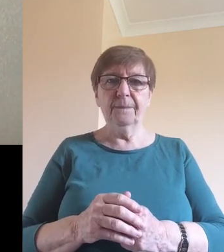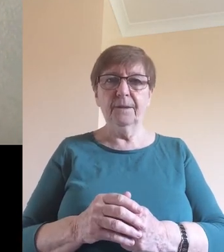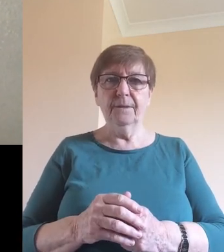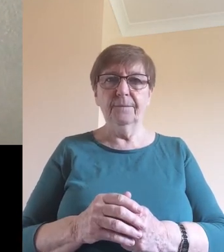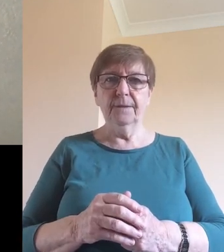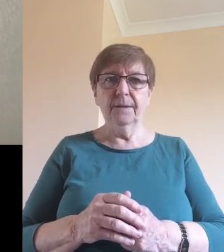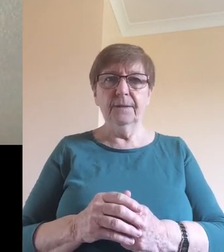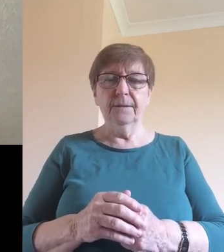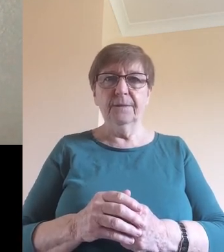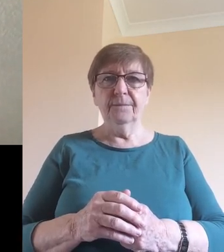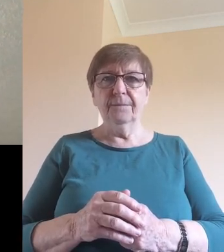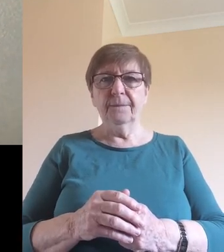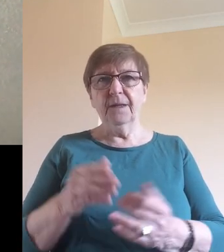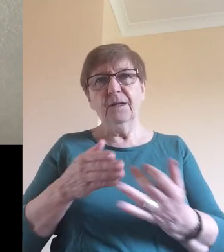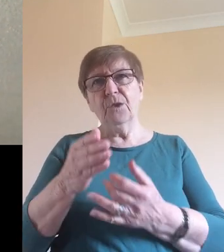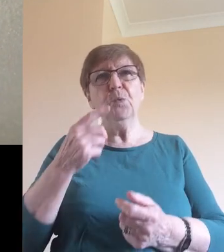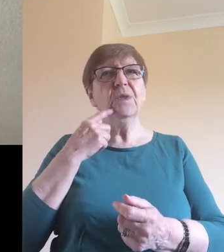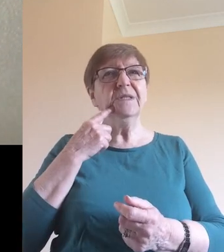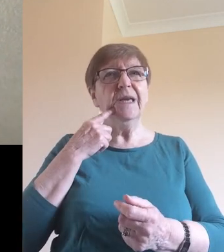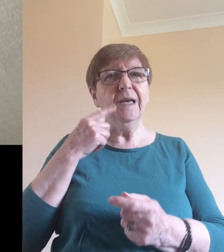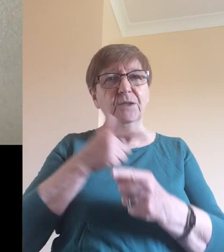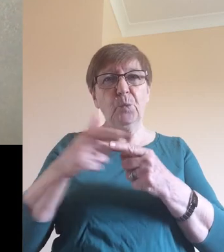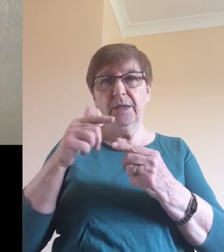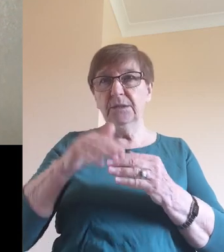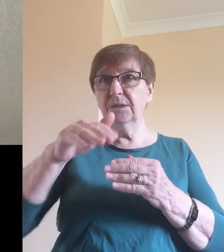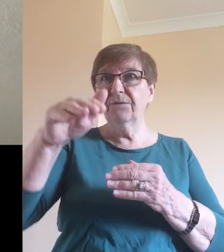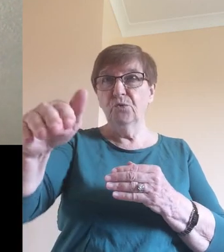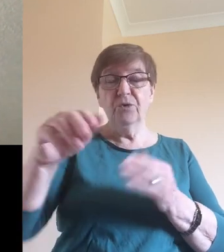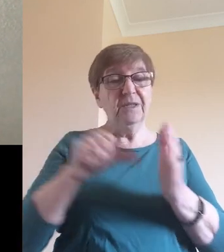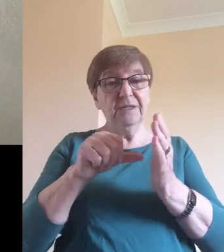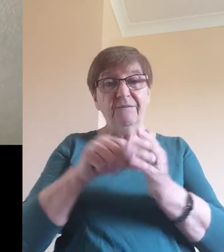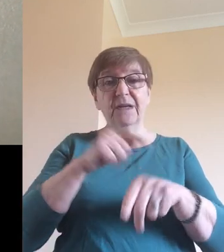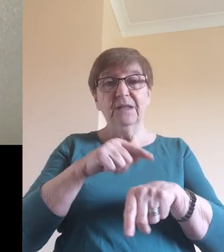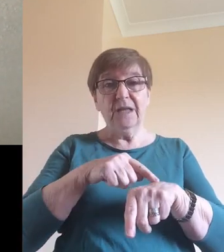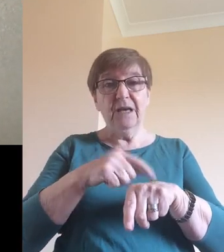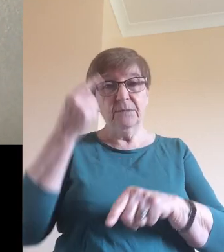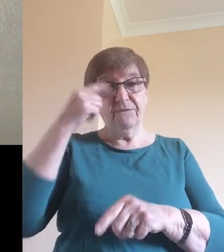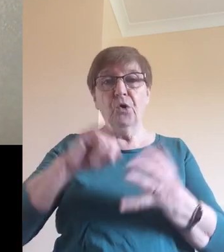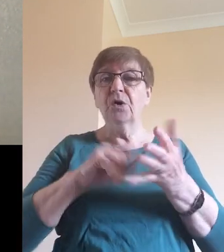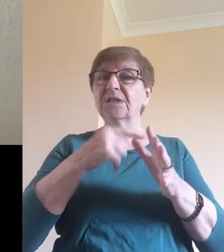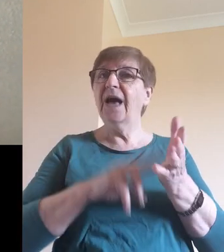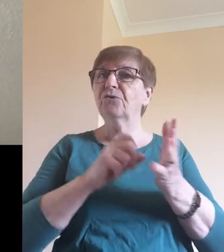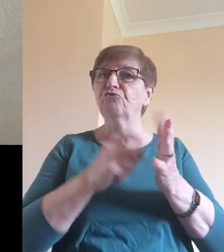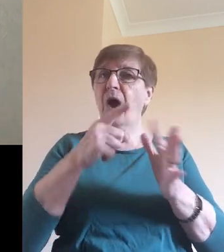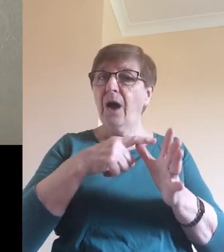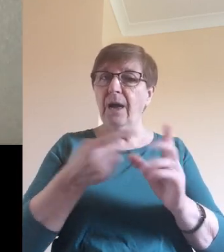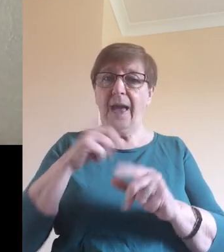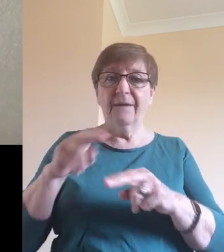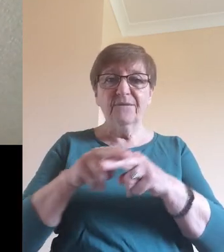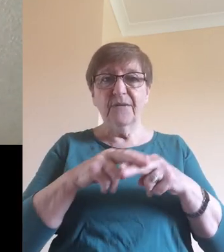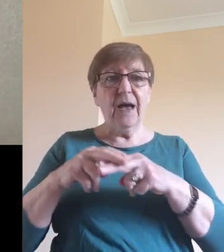And in the days and weeks that lie ahead, difficult times for Sandra and the family, I pray that they